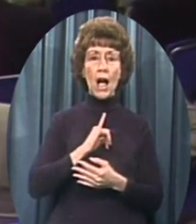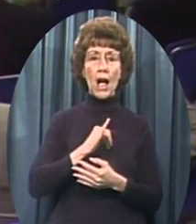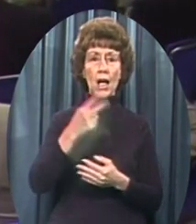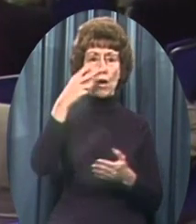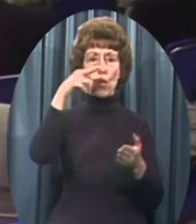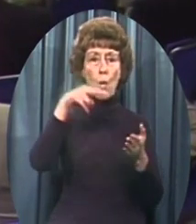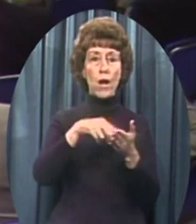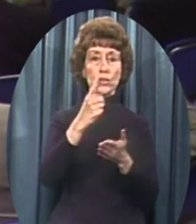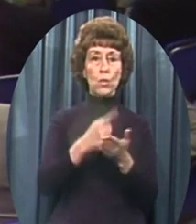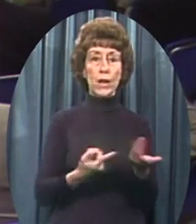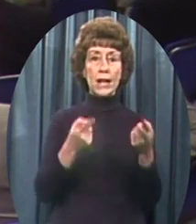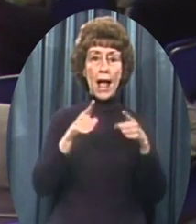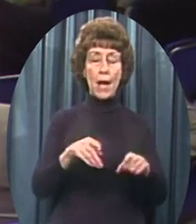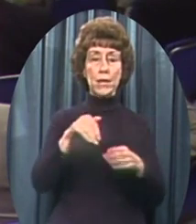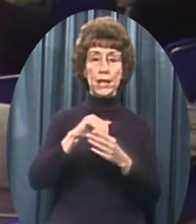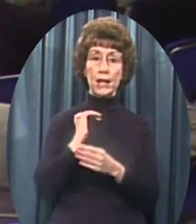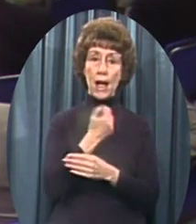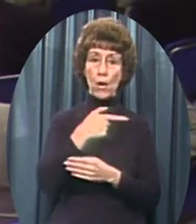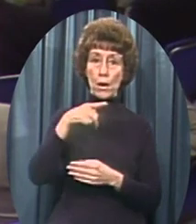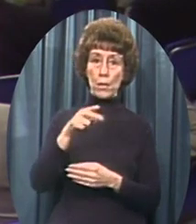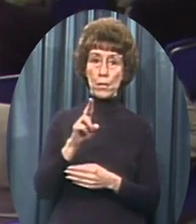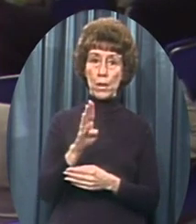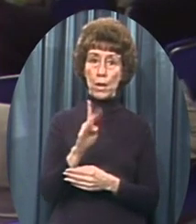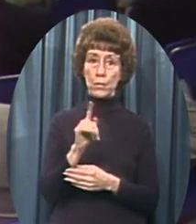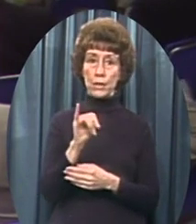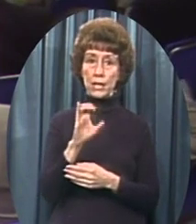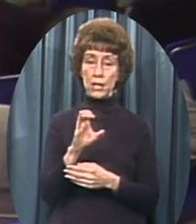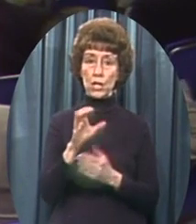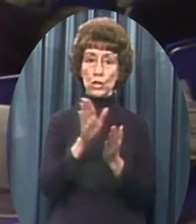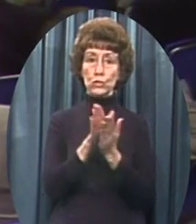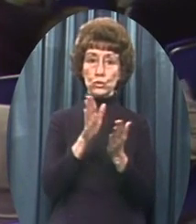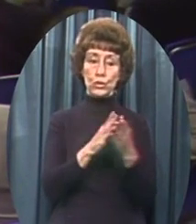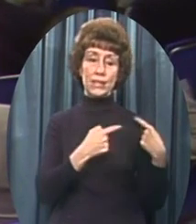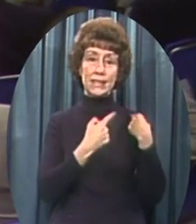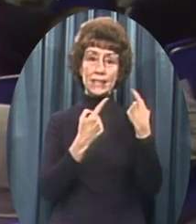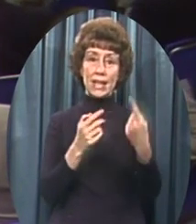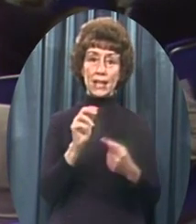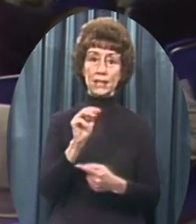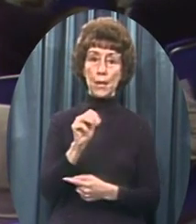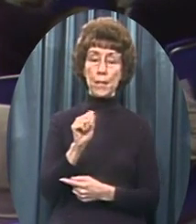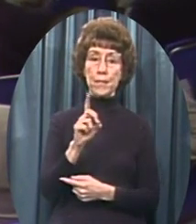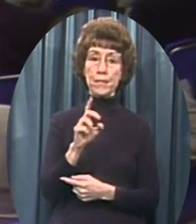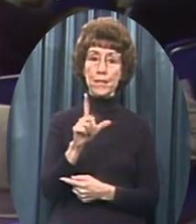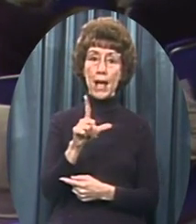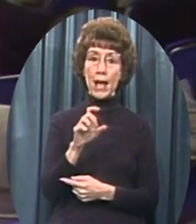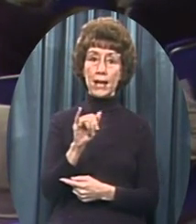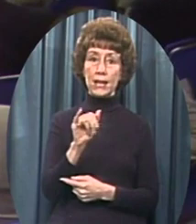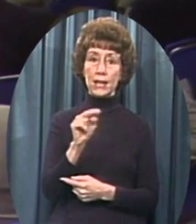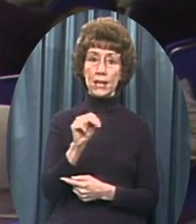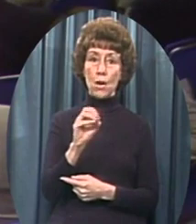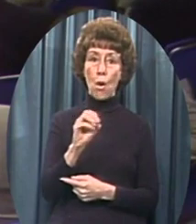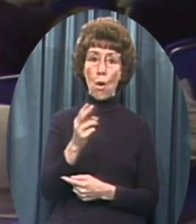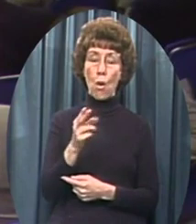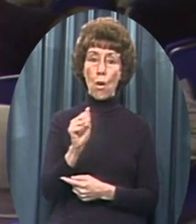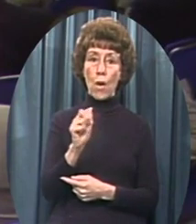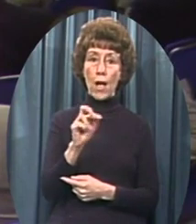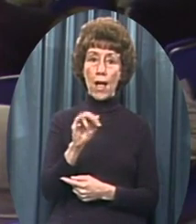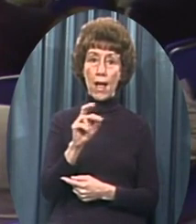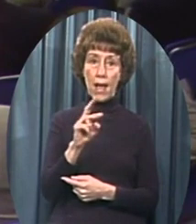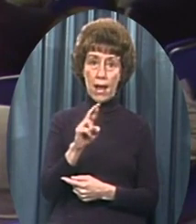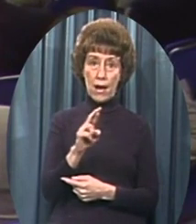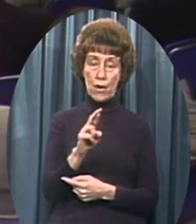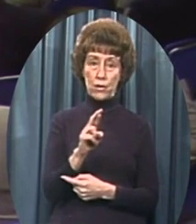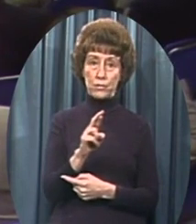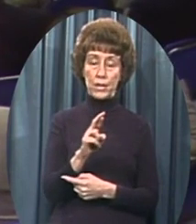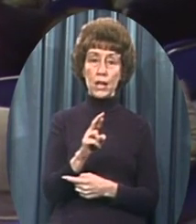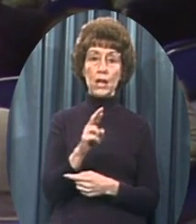our public schools since the Madeleine O'Hare court ruling that removed voluntary or any other Bible